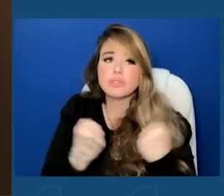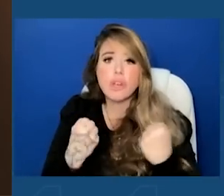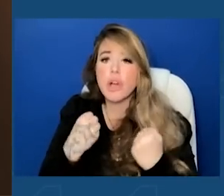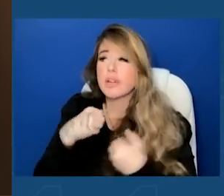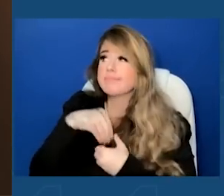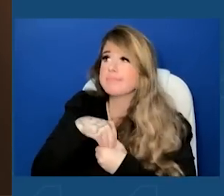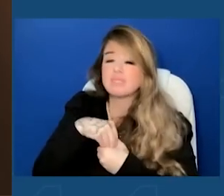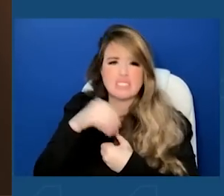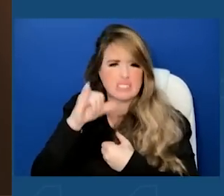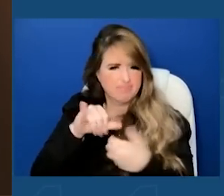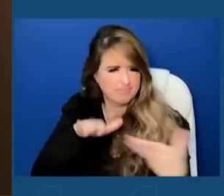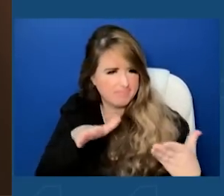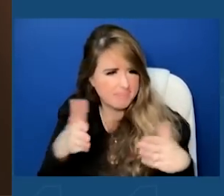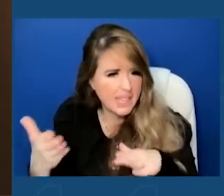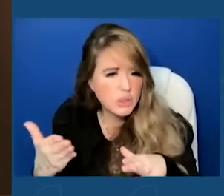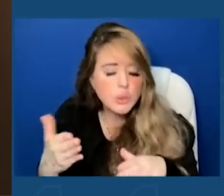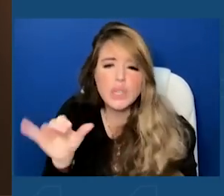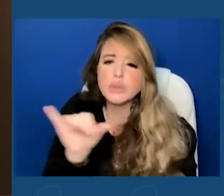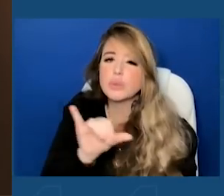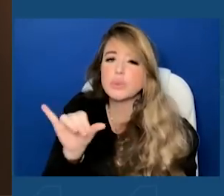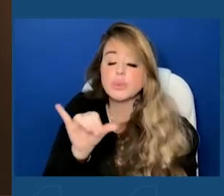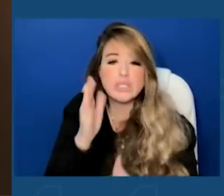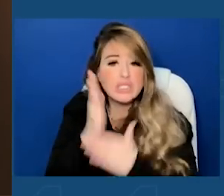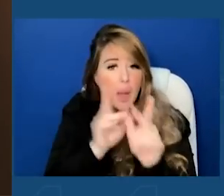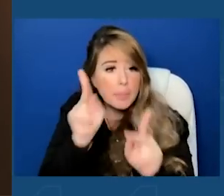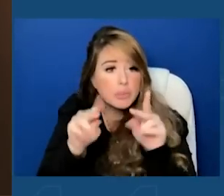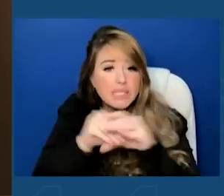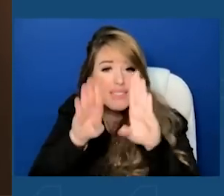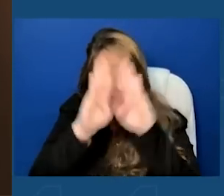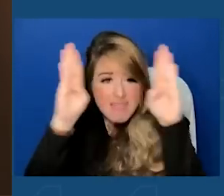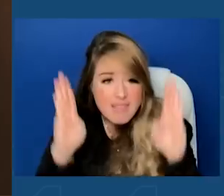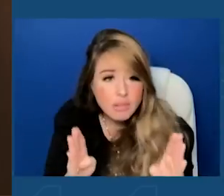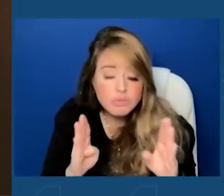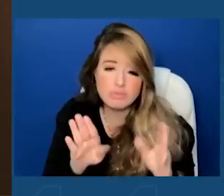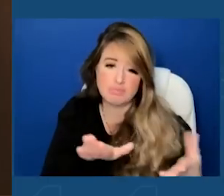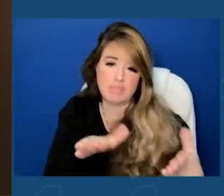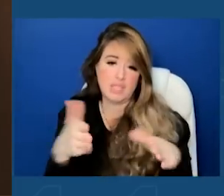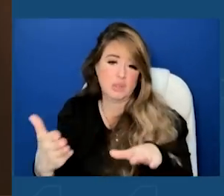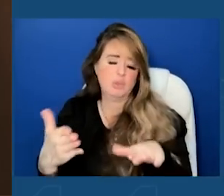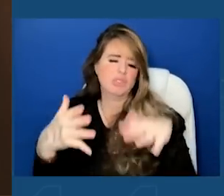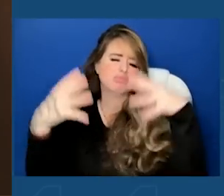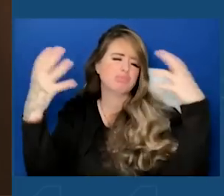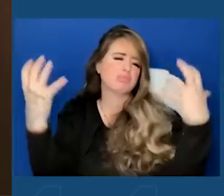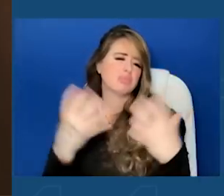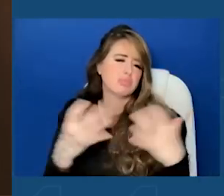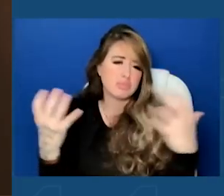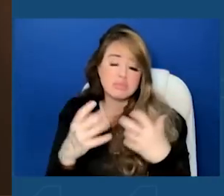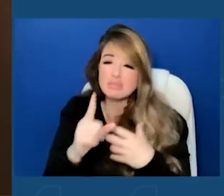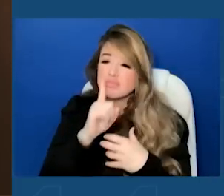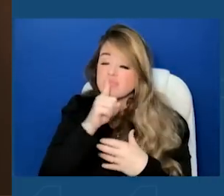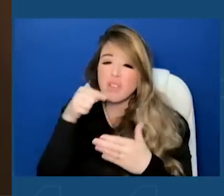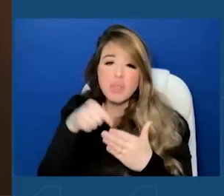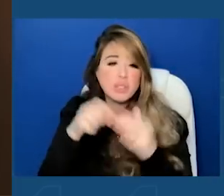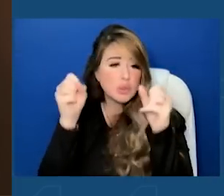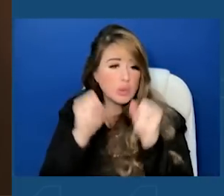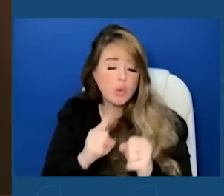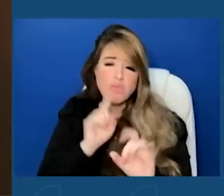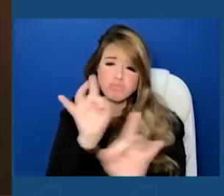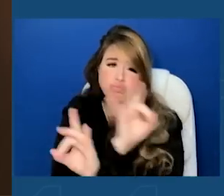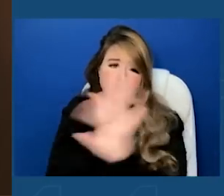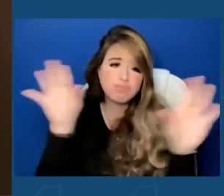homes. This has been a very difficult and dangerous storm. It's been described as a